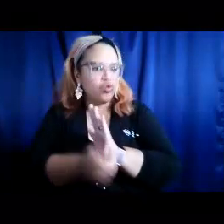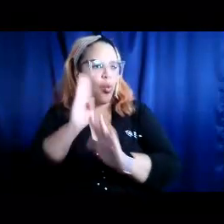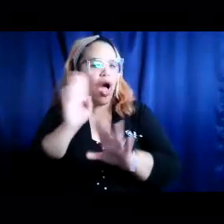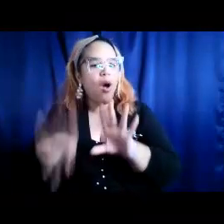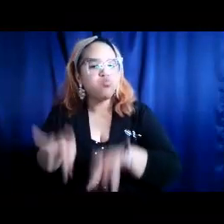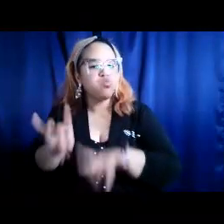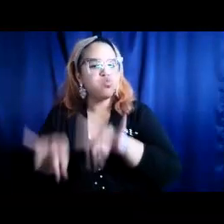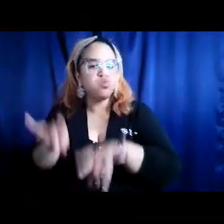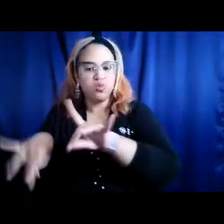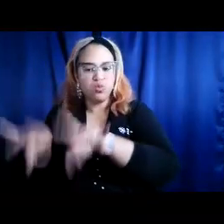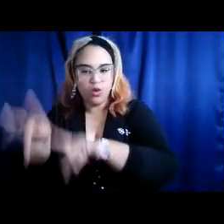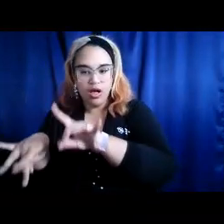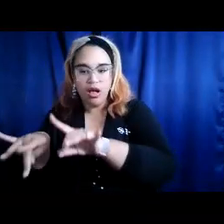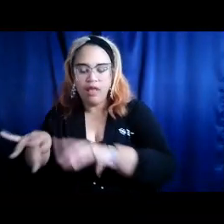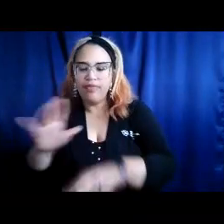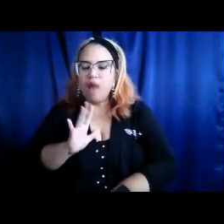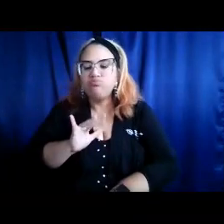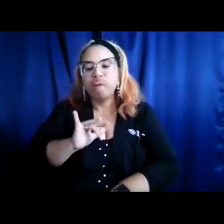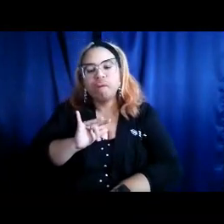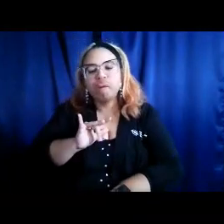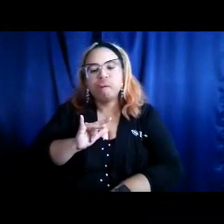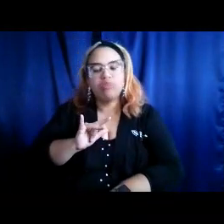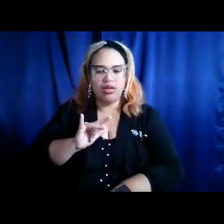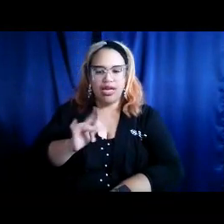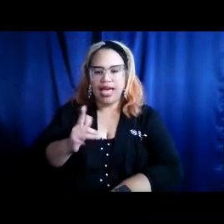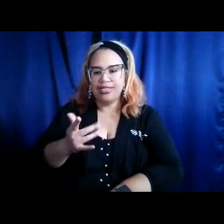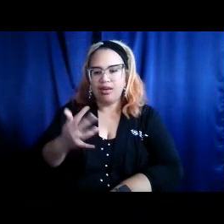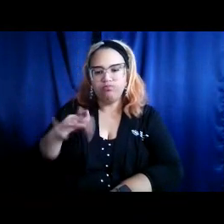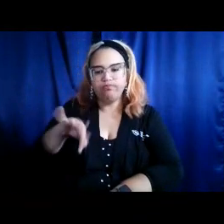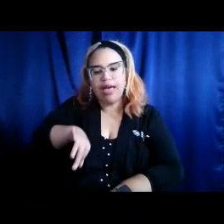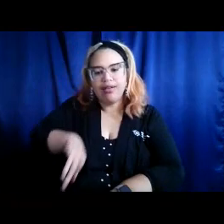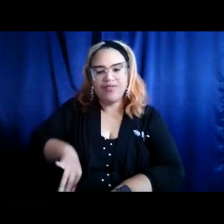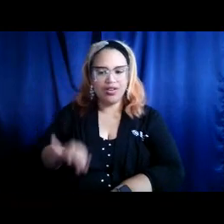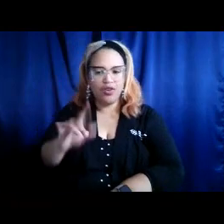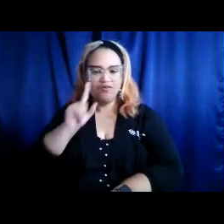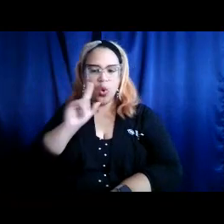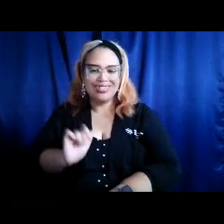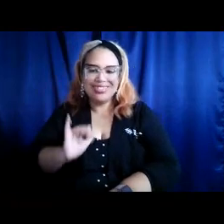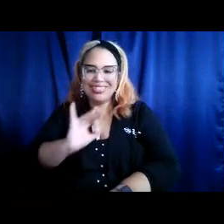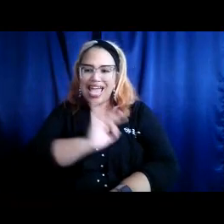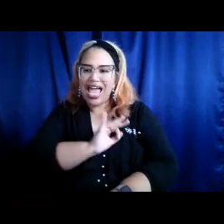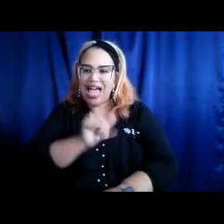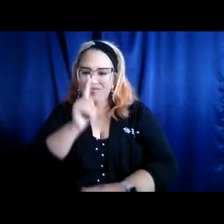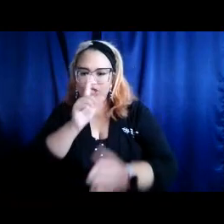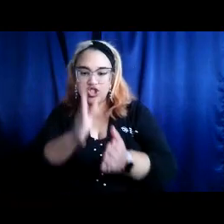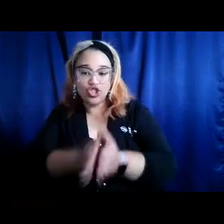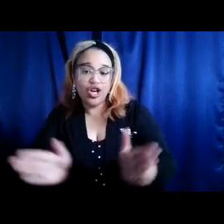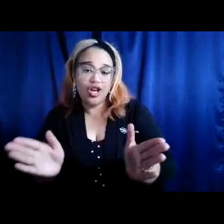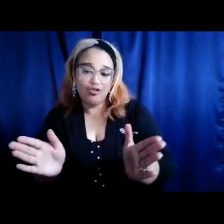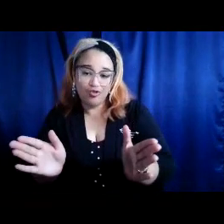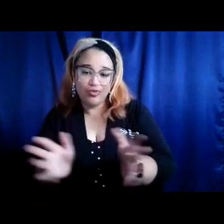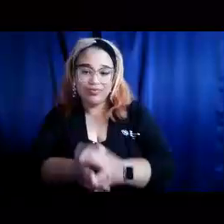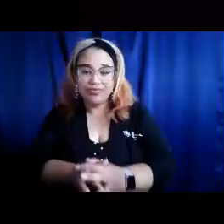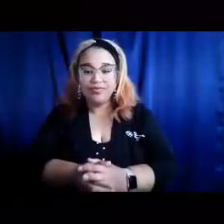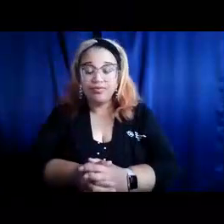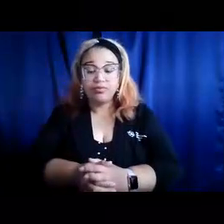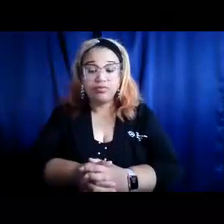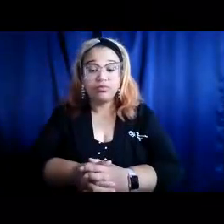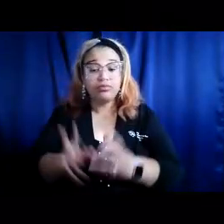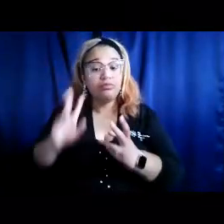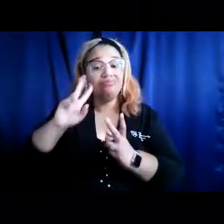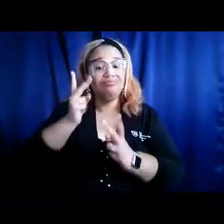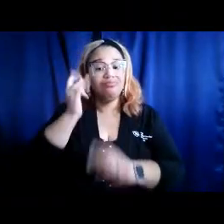Another idea is promoting disability awareness and inclusive practices. This is essential to building a workplace culture where all employees